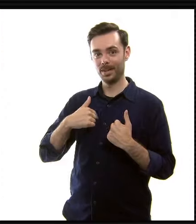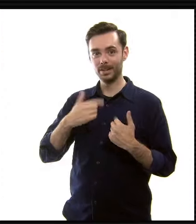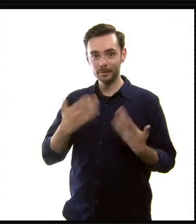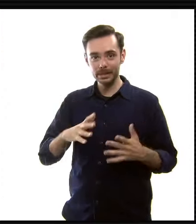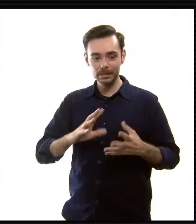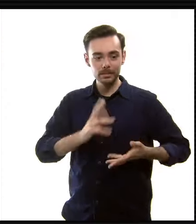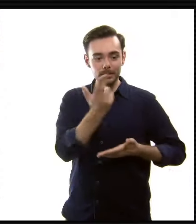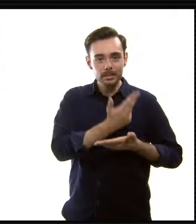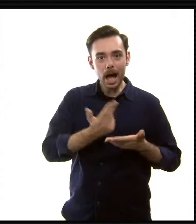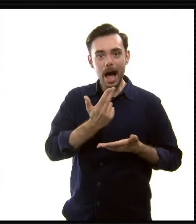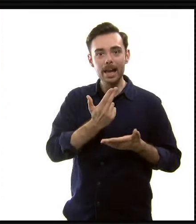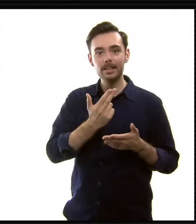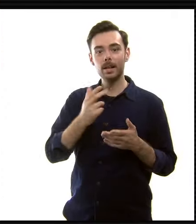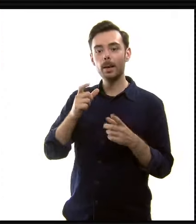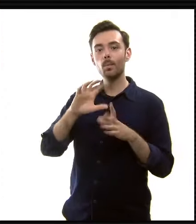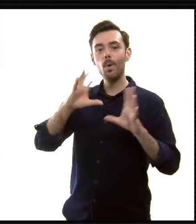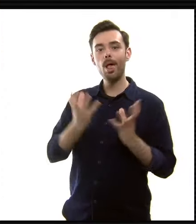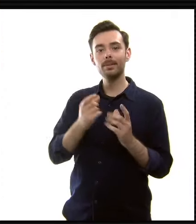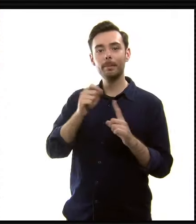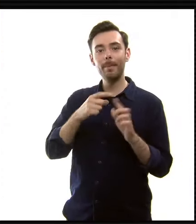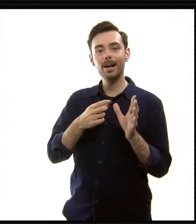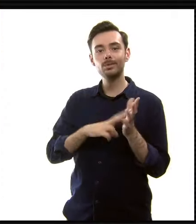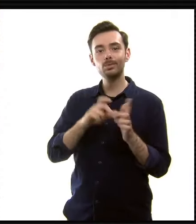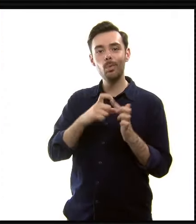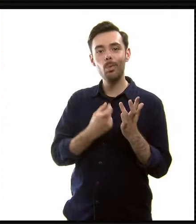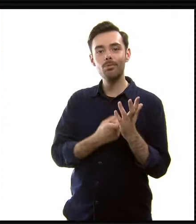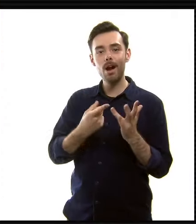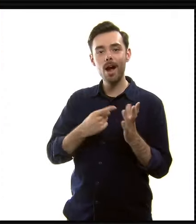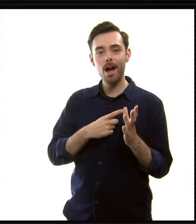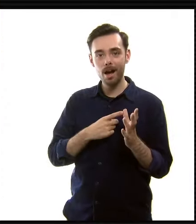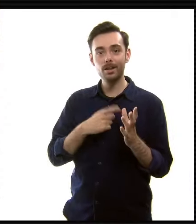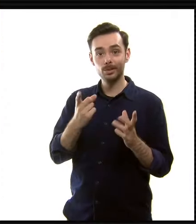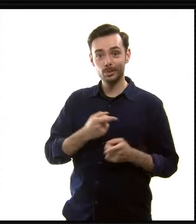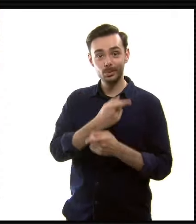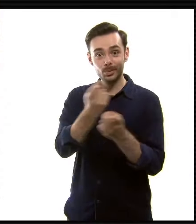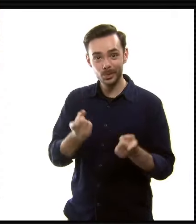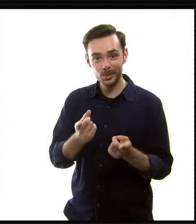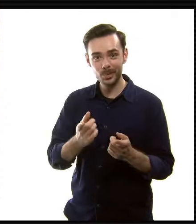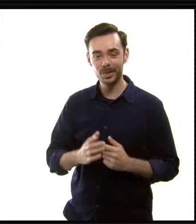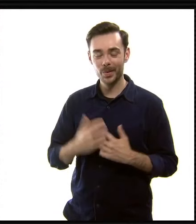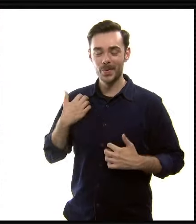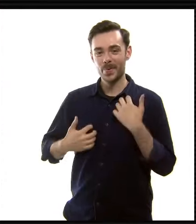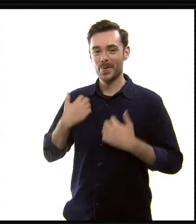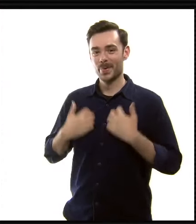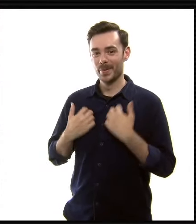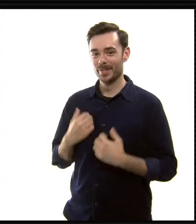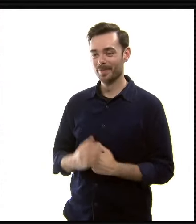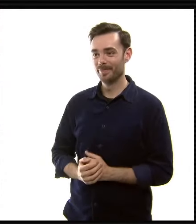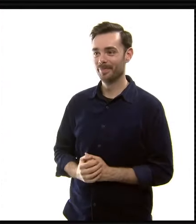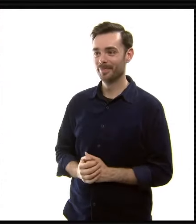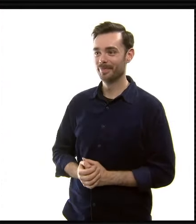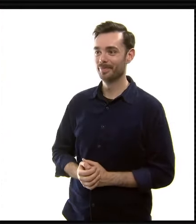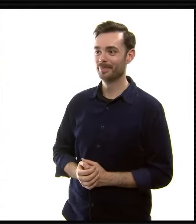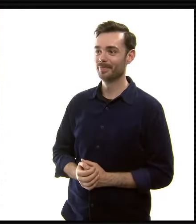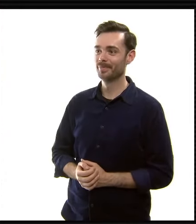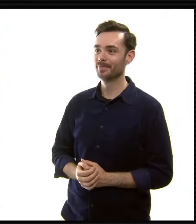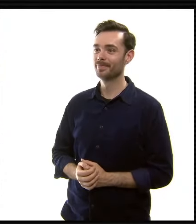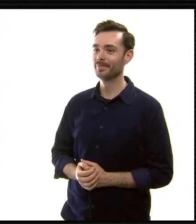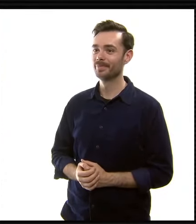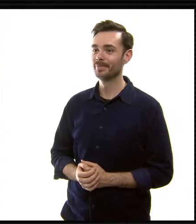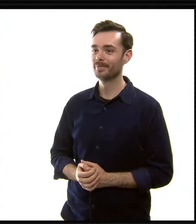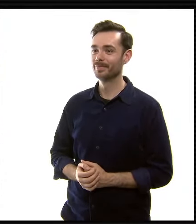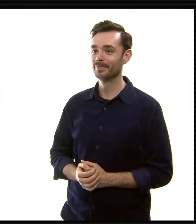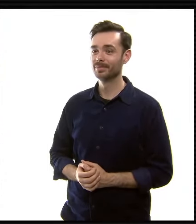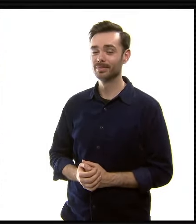for Lego fans everywhere, and it could not be more thrilled. Wow. Did you ever imagine that a